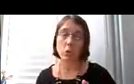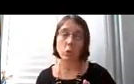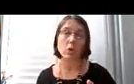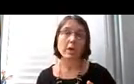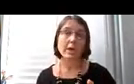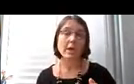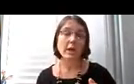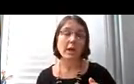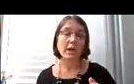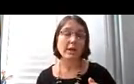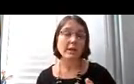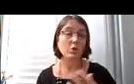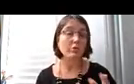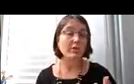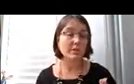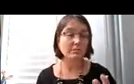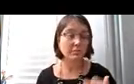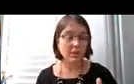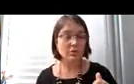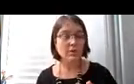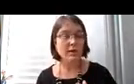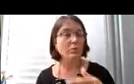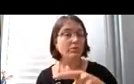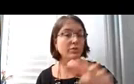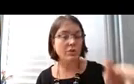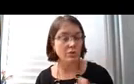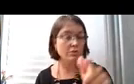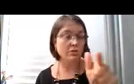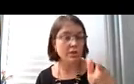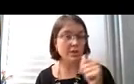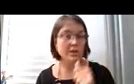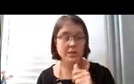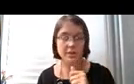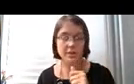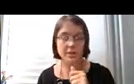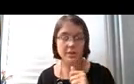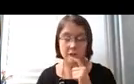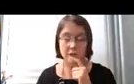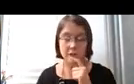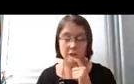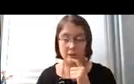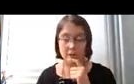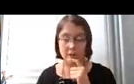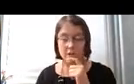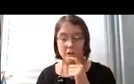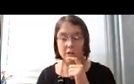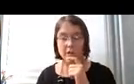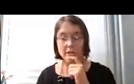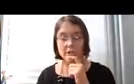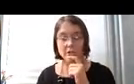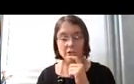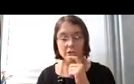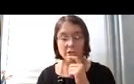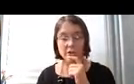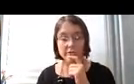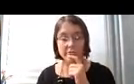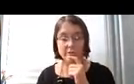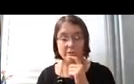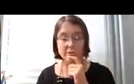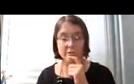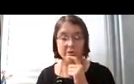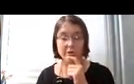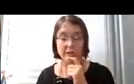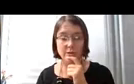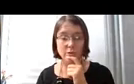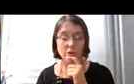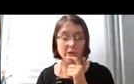hospitality or in tourism, you may want to use this challenge. So students, either